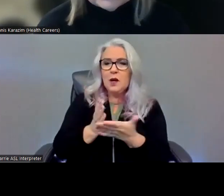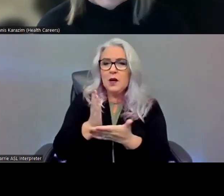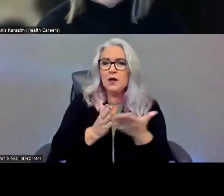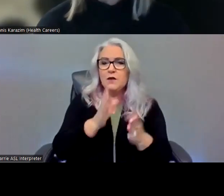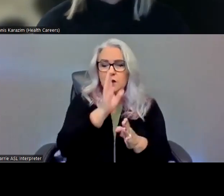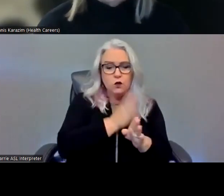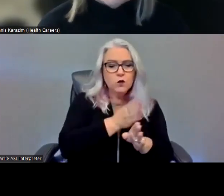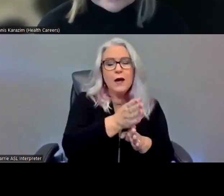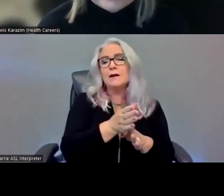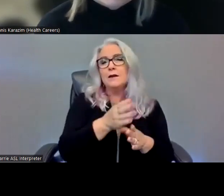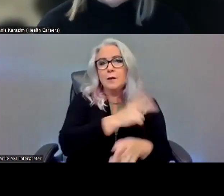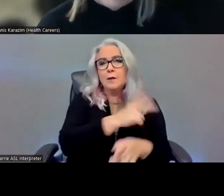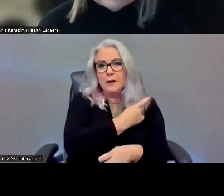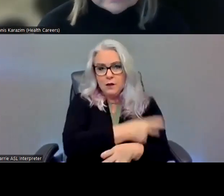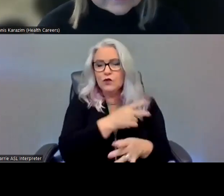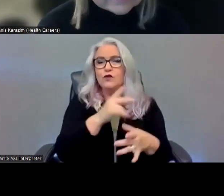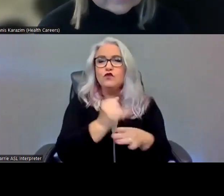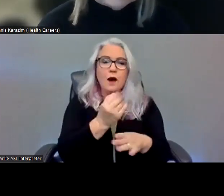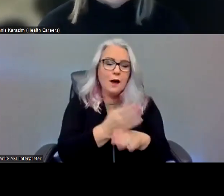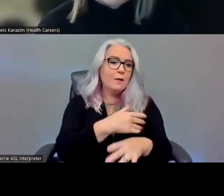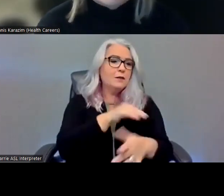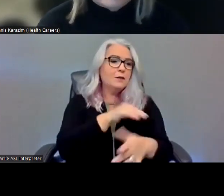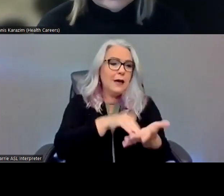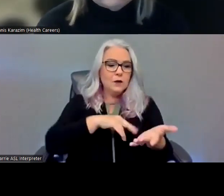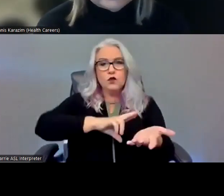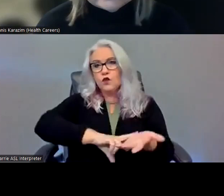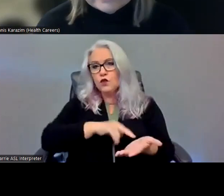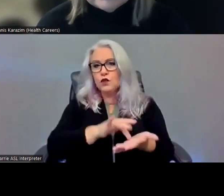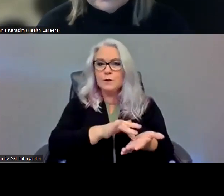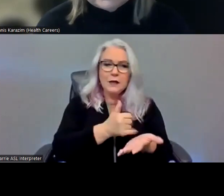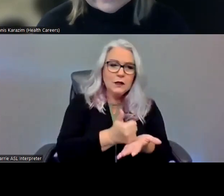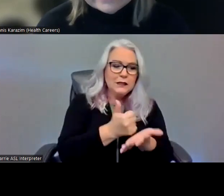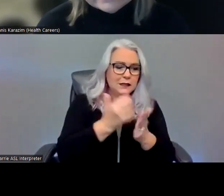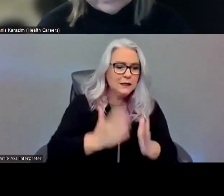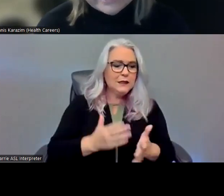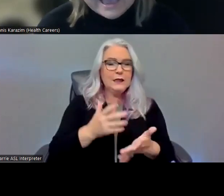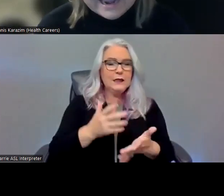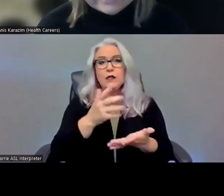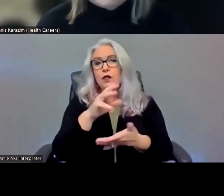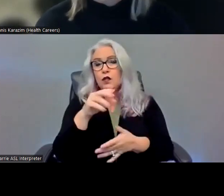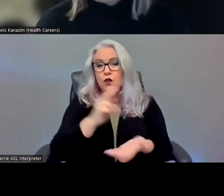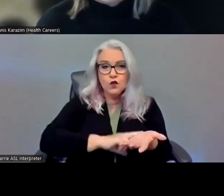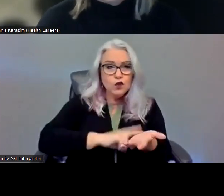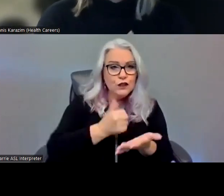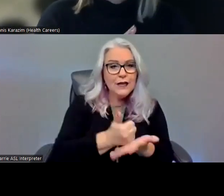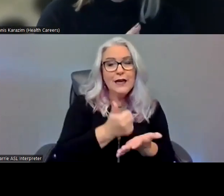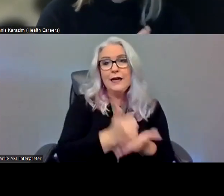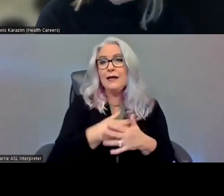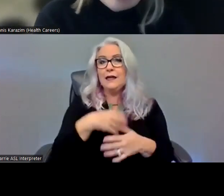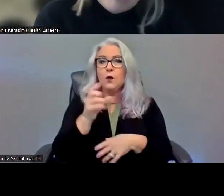doctors, nurses, nurse aides, medical assistants. I gave the example of a dietary aide that